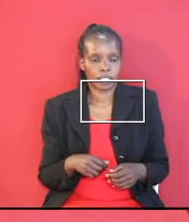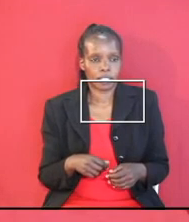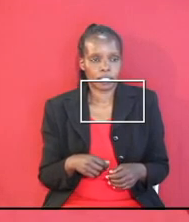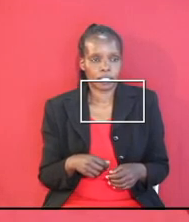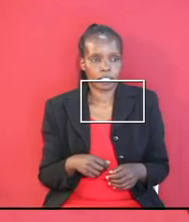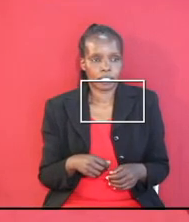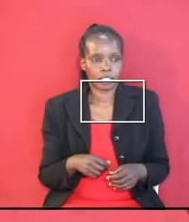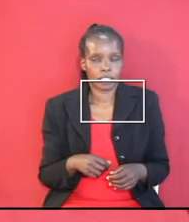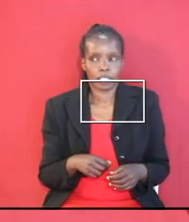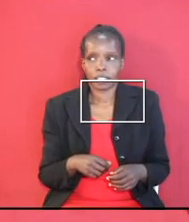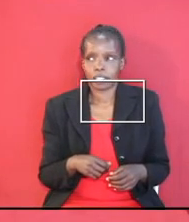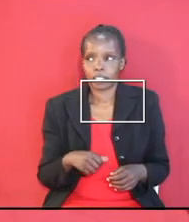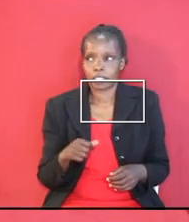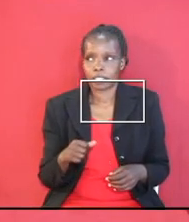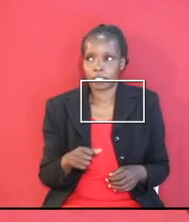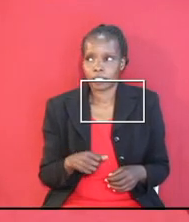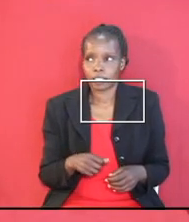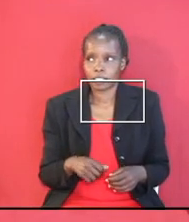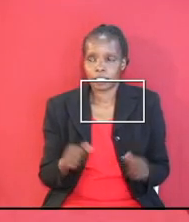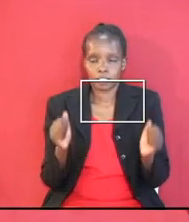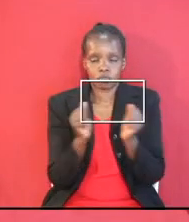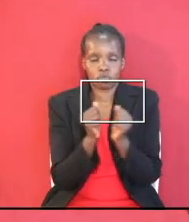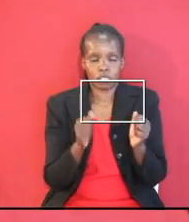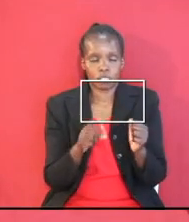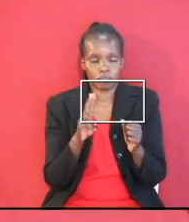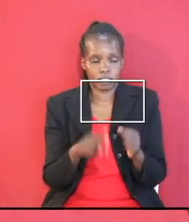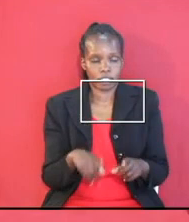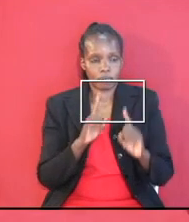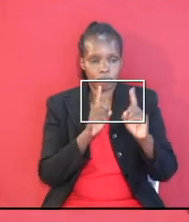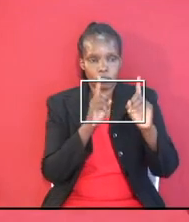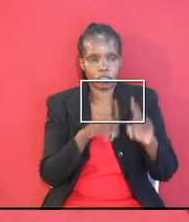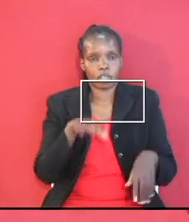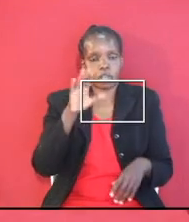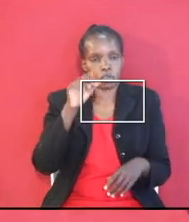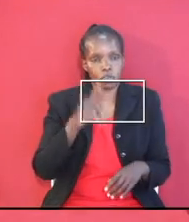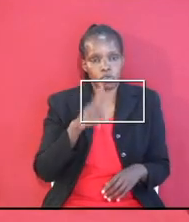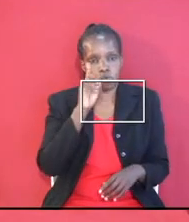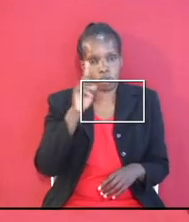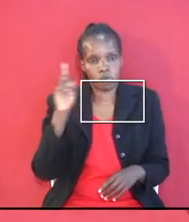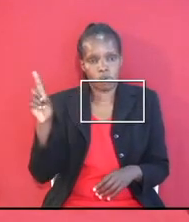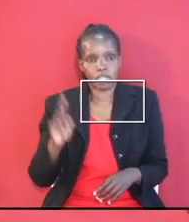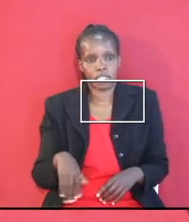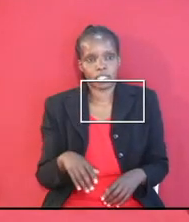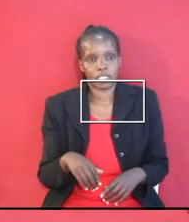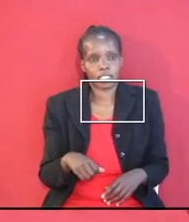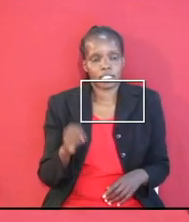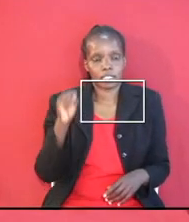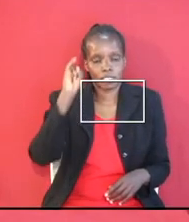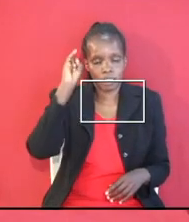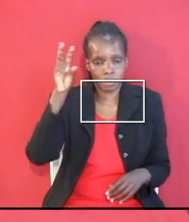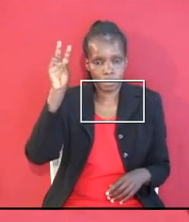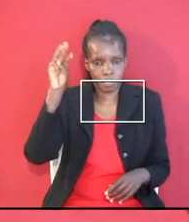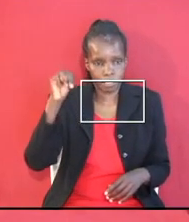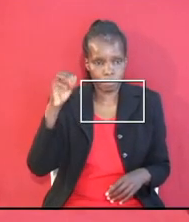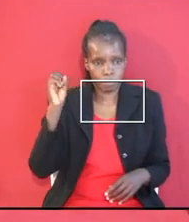the generations. Amen. The 12 disciples of Jesus were called one by one. Simon, I will make you fishers